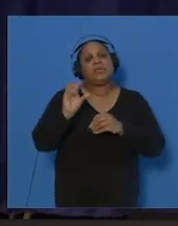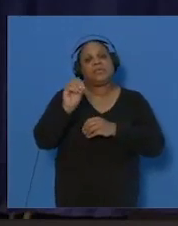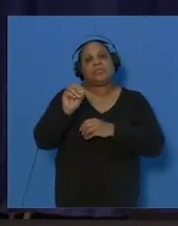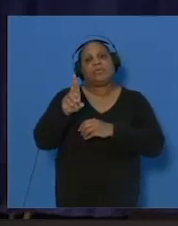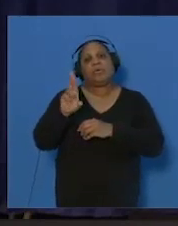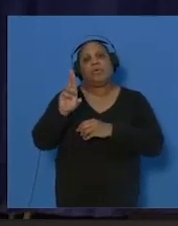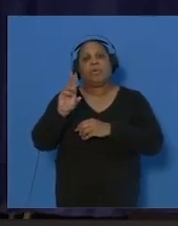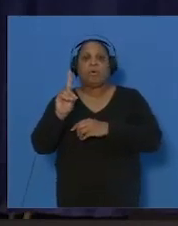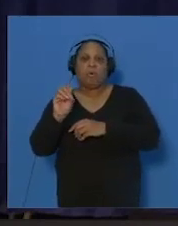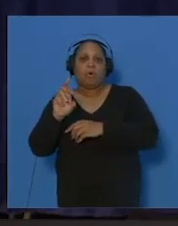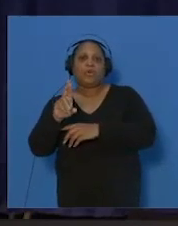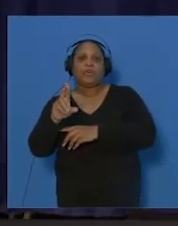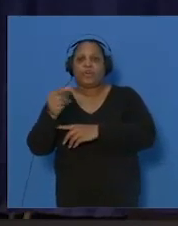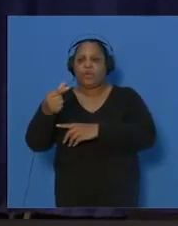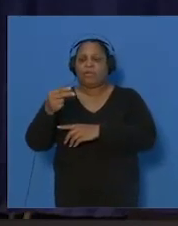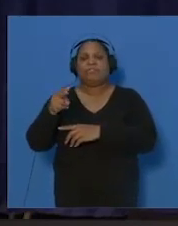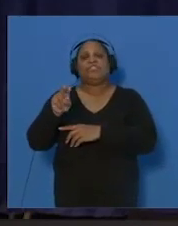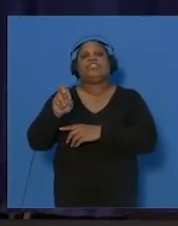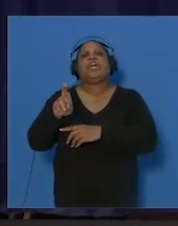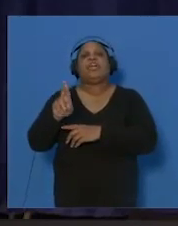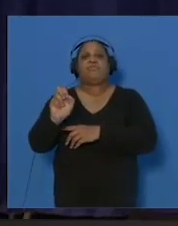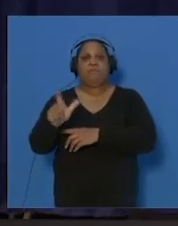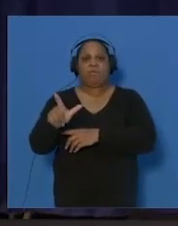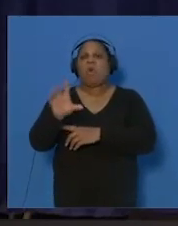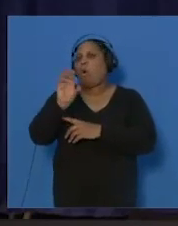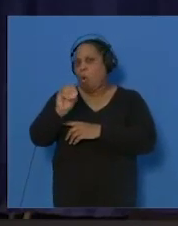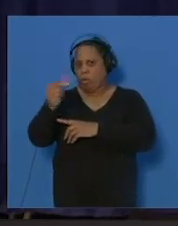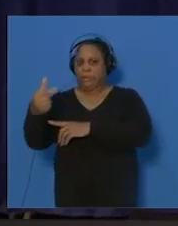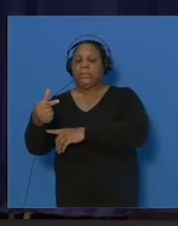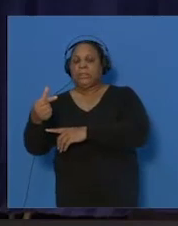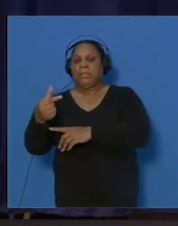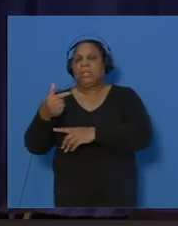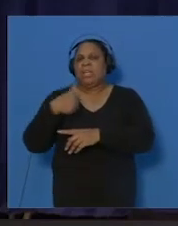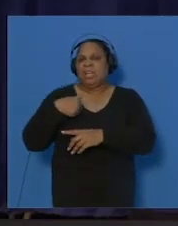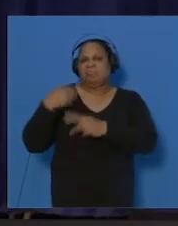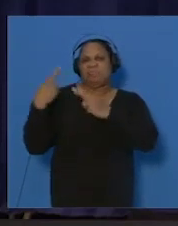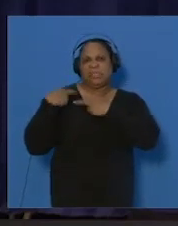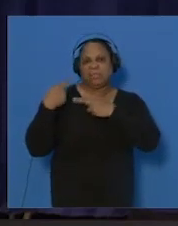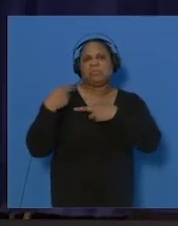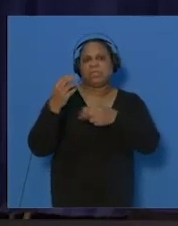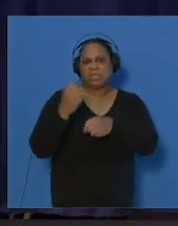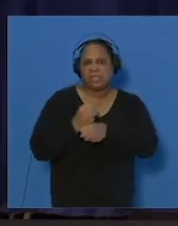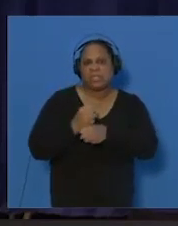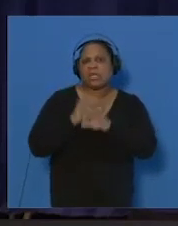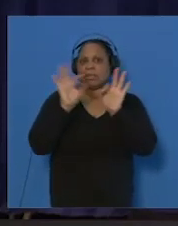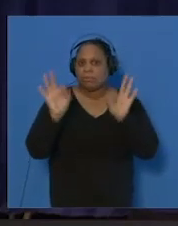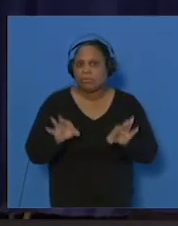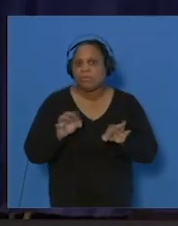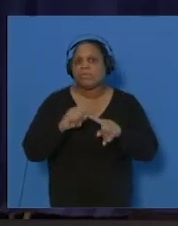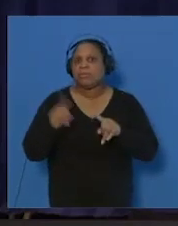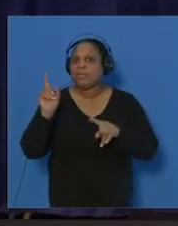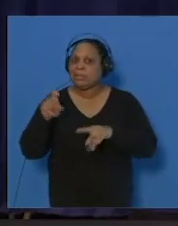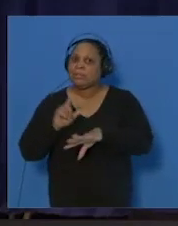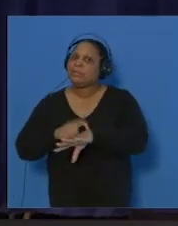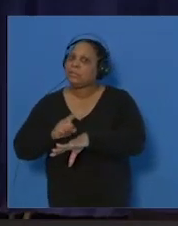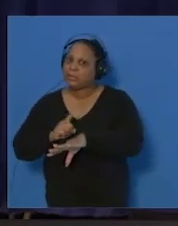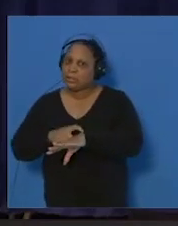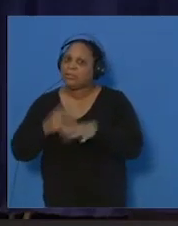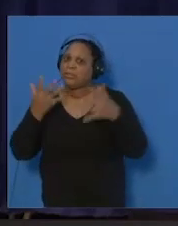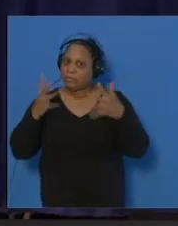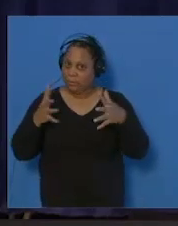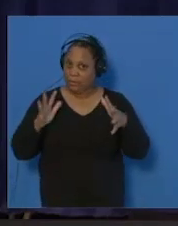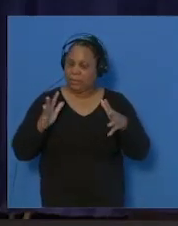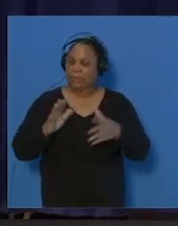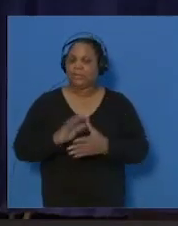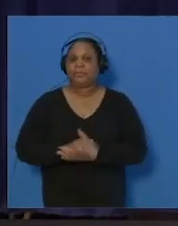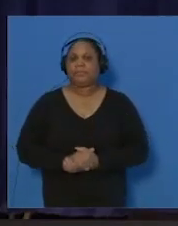General. I've accepted the responsibility to get these statements done. I just need the space in which to get it done.